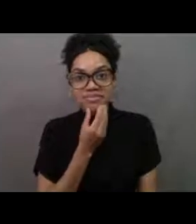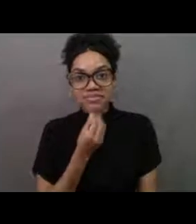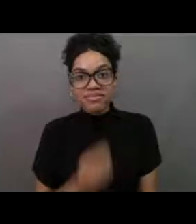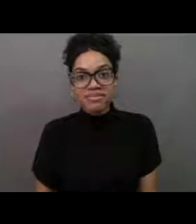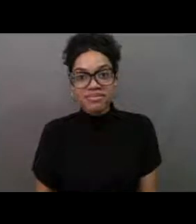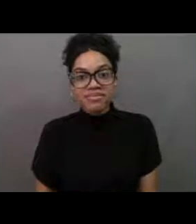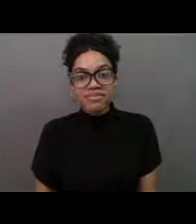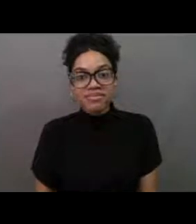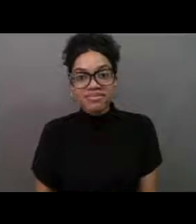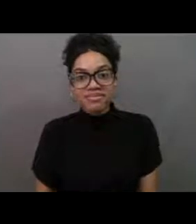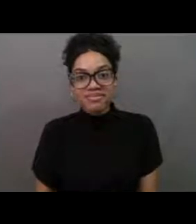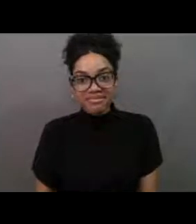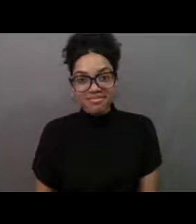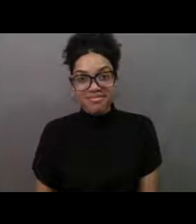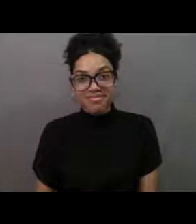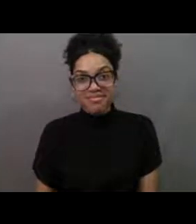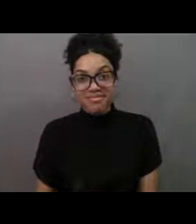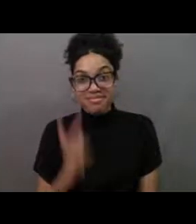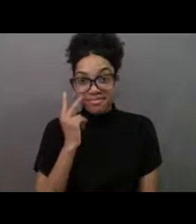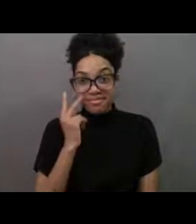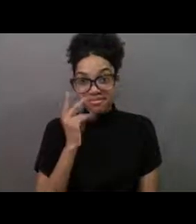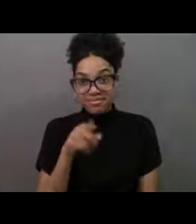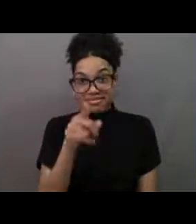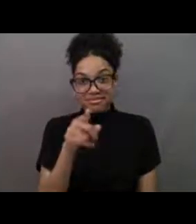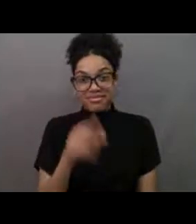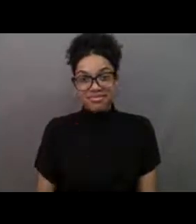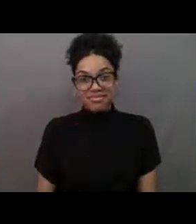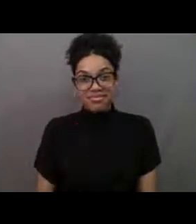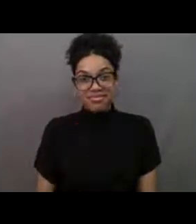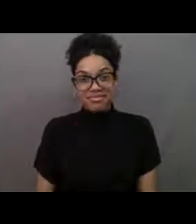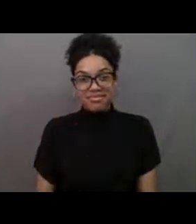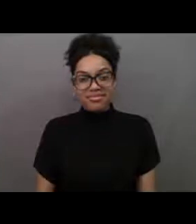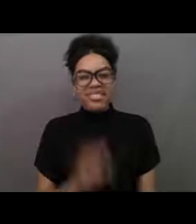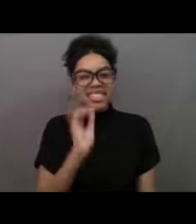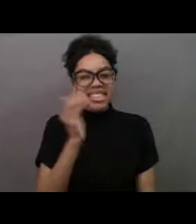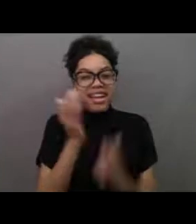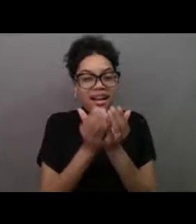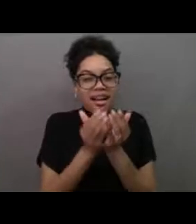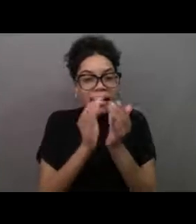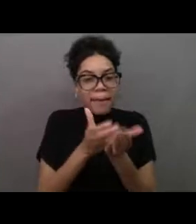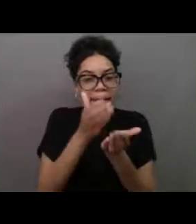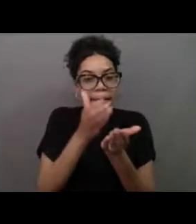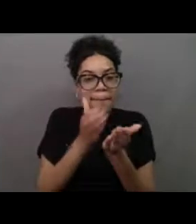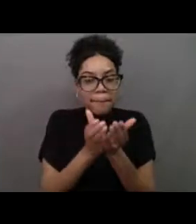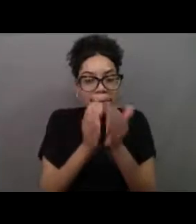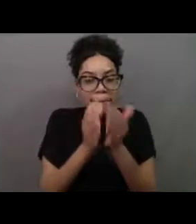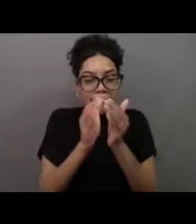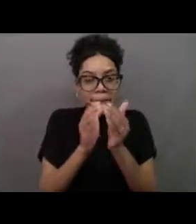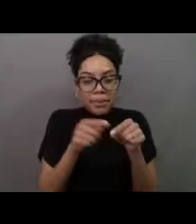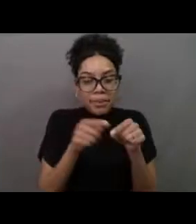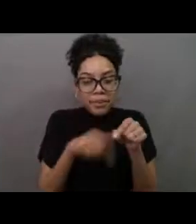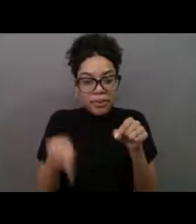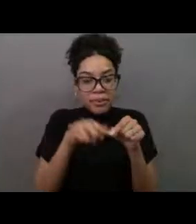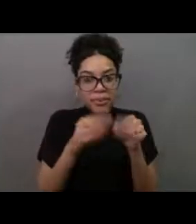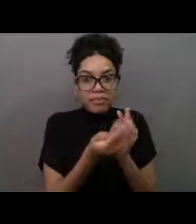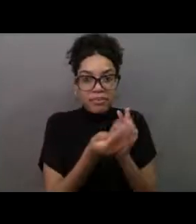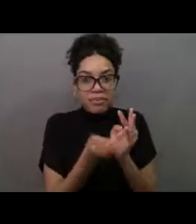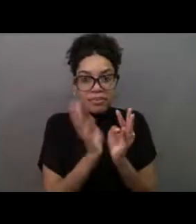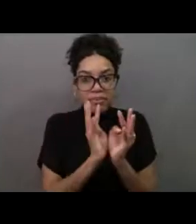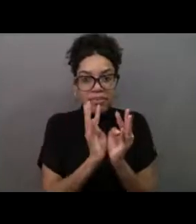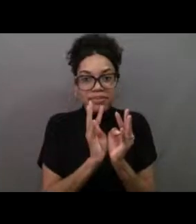And there you go. You can see it's almost like a little cup that the coral polyp sits in. So it's a circle, and then their little feet stick down into the